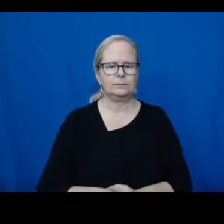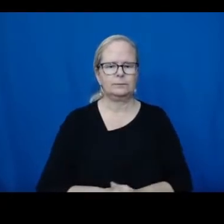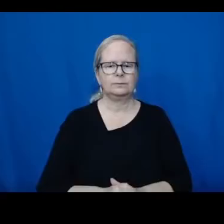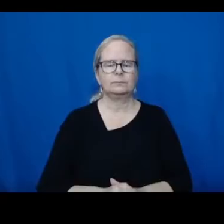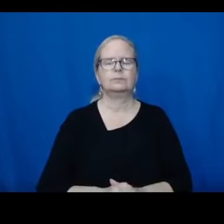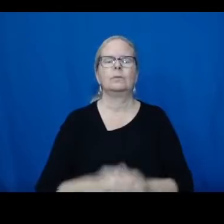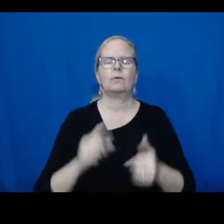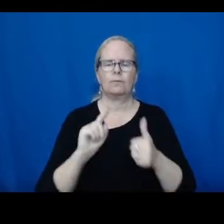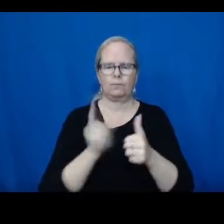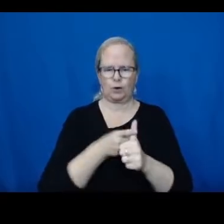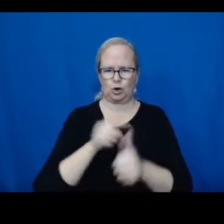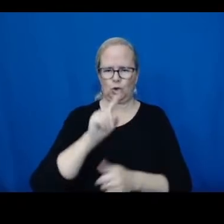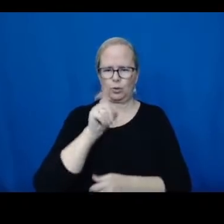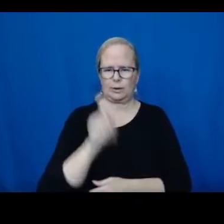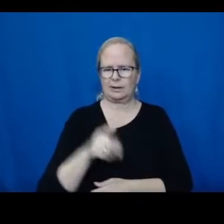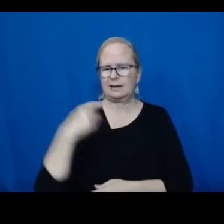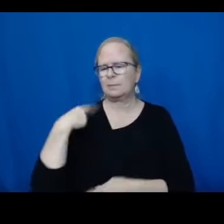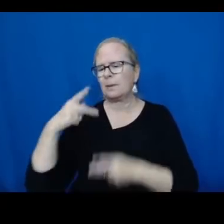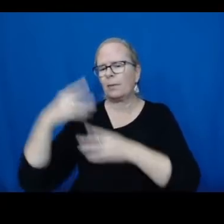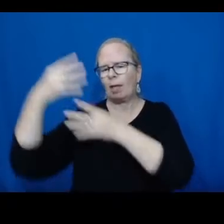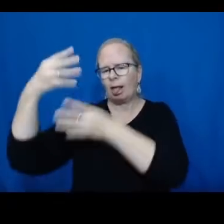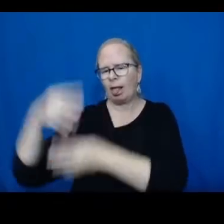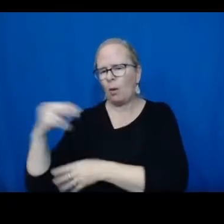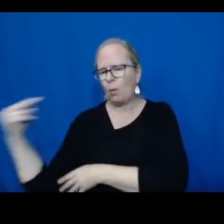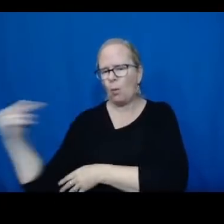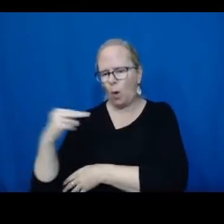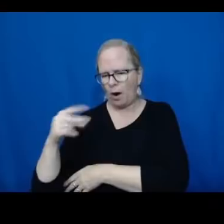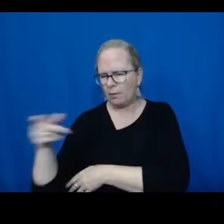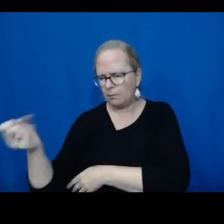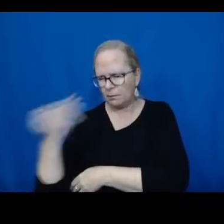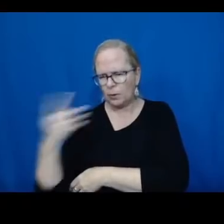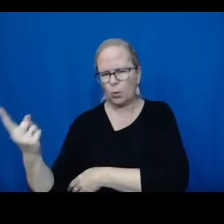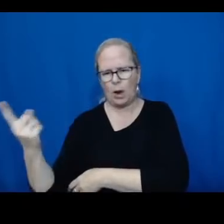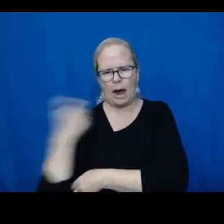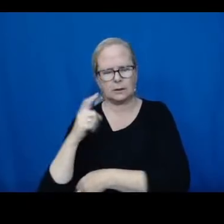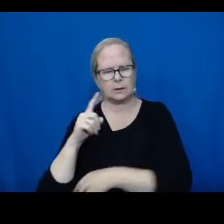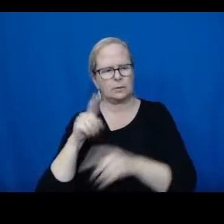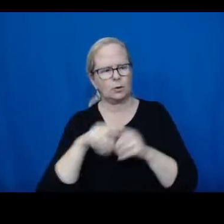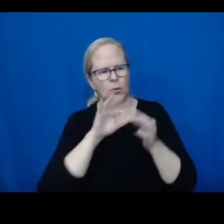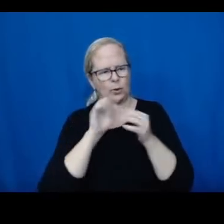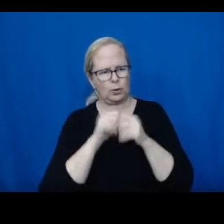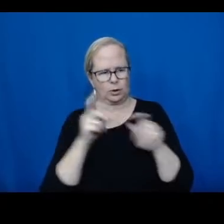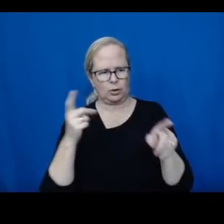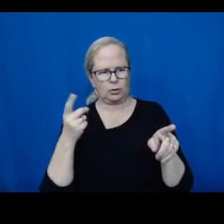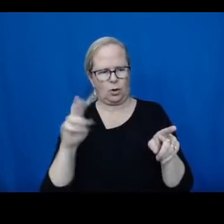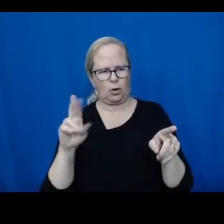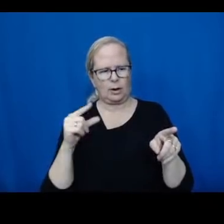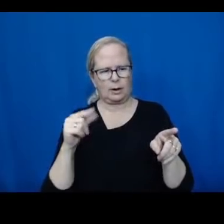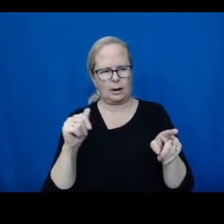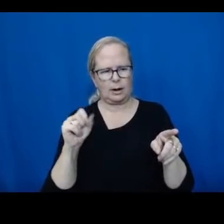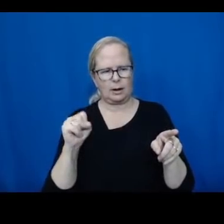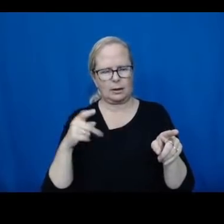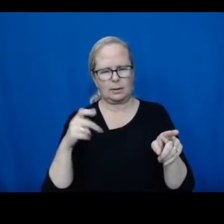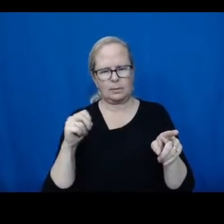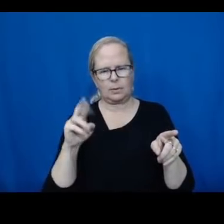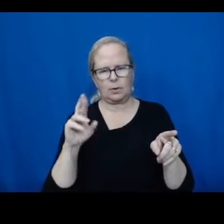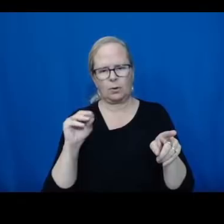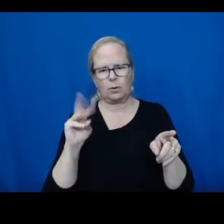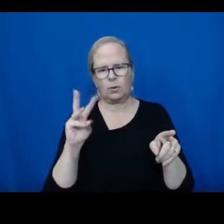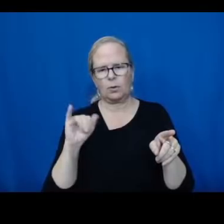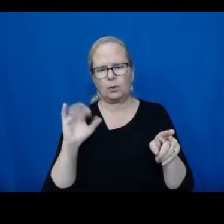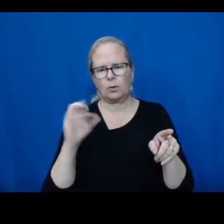Dr. Barrett and Dr. Horton from the inside that is outside of our provincial bubble.